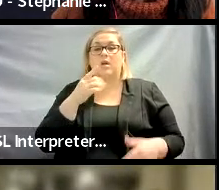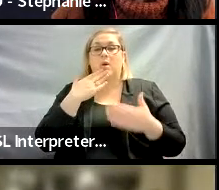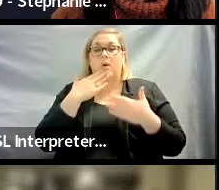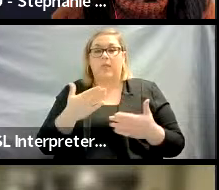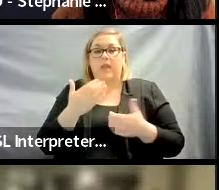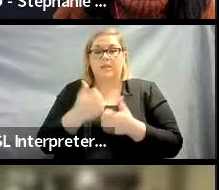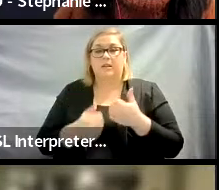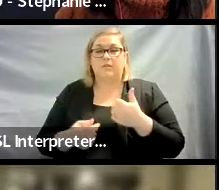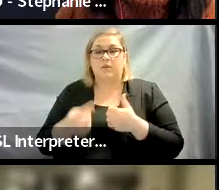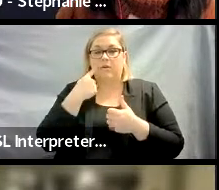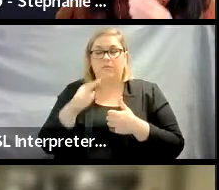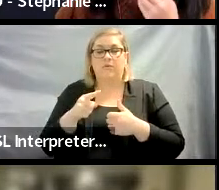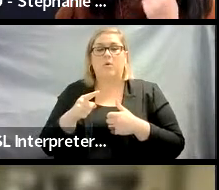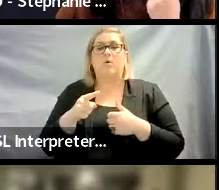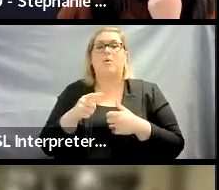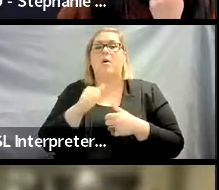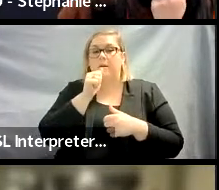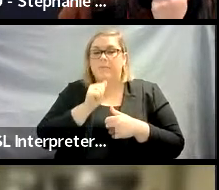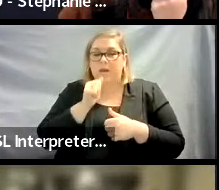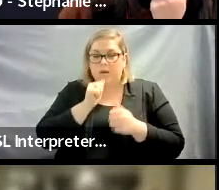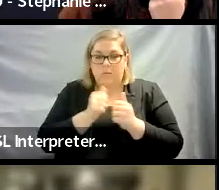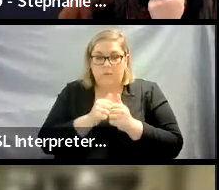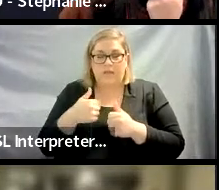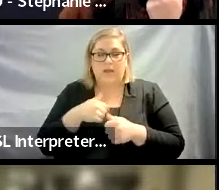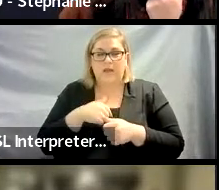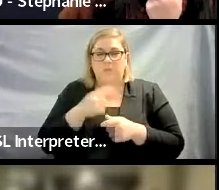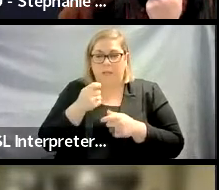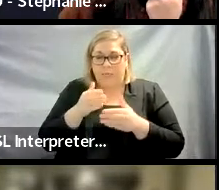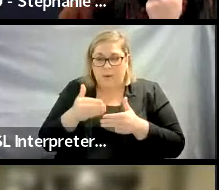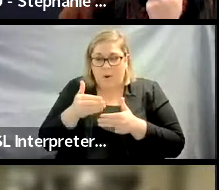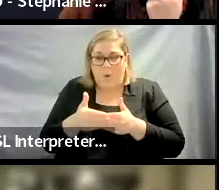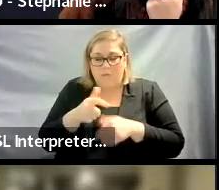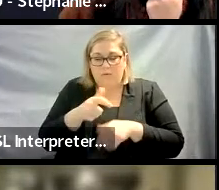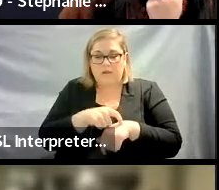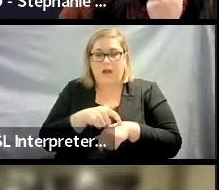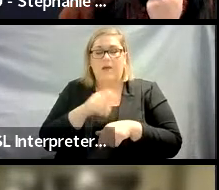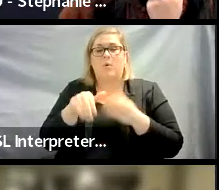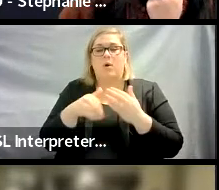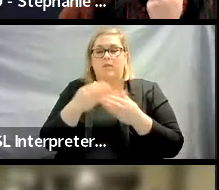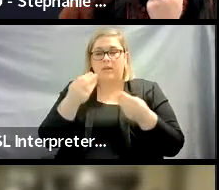everyone for bearing with us through all of these updates, and it was great to see you all again.